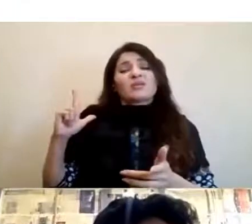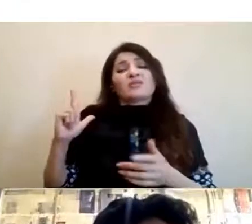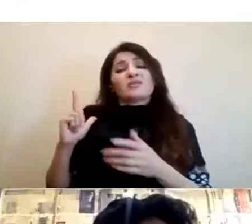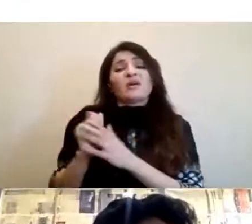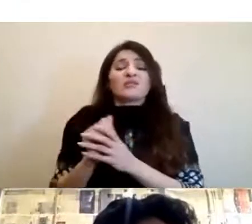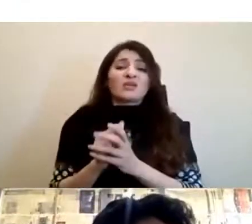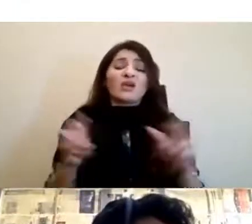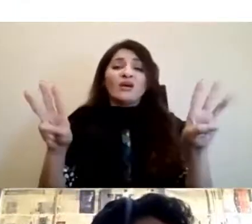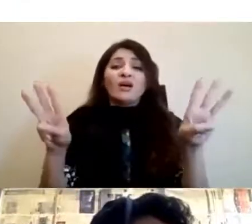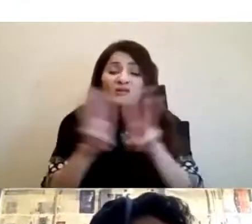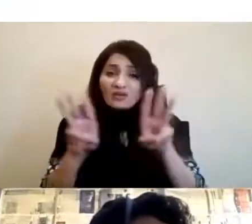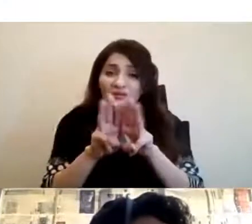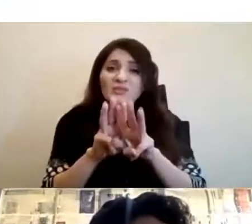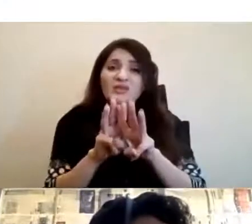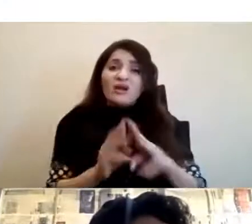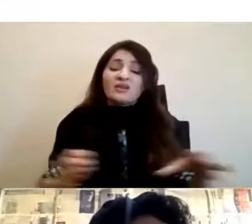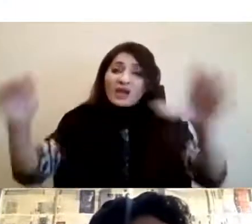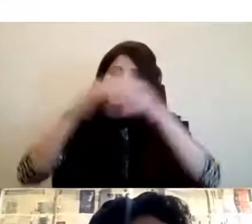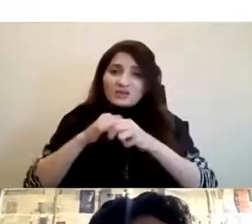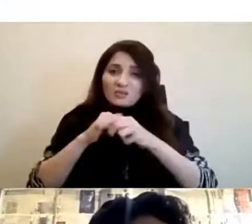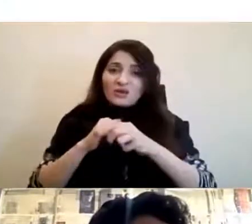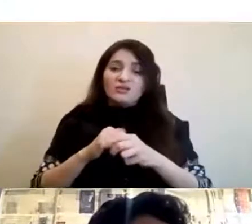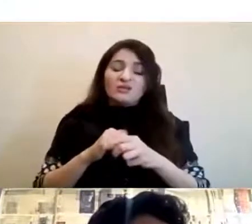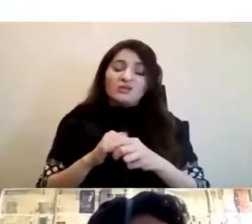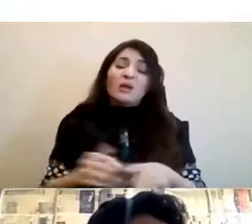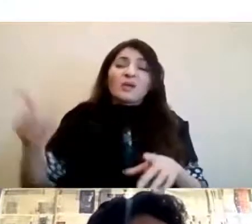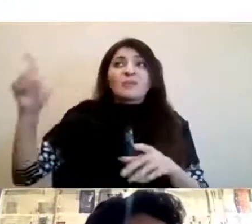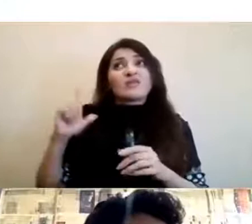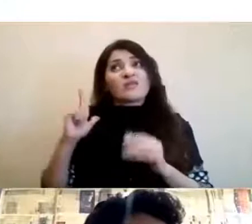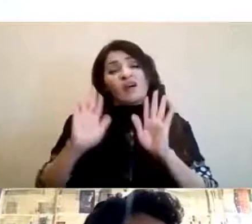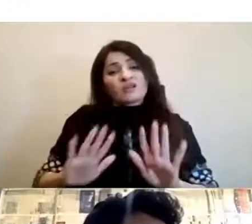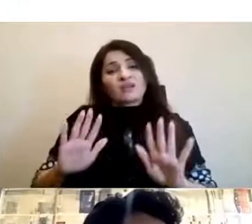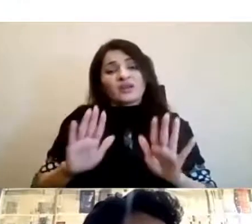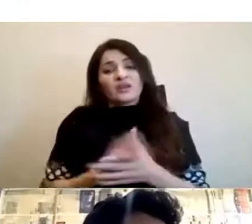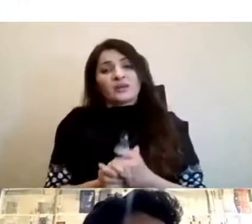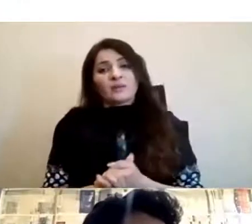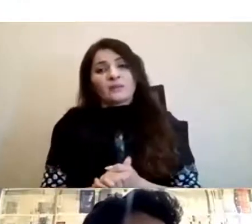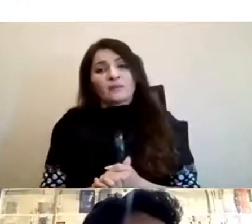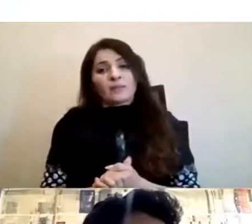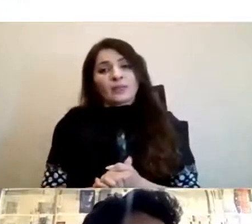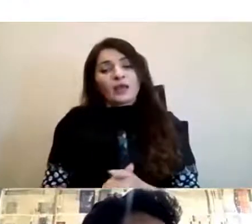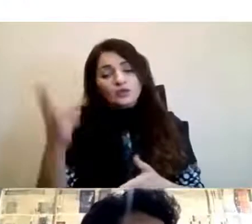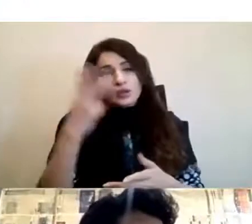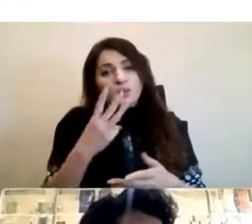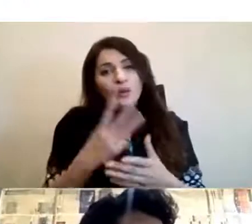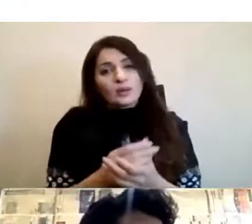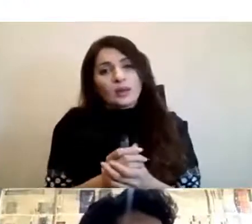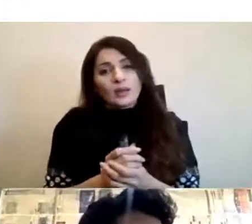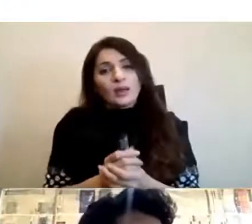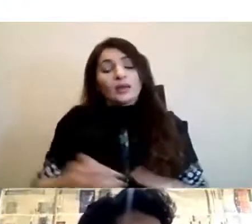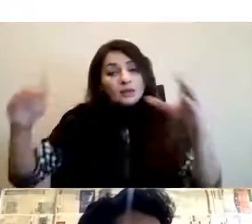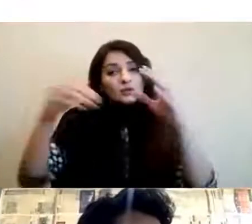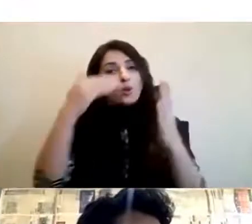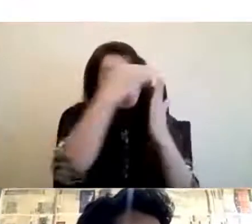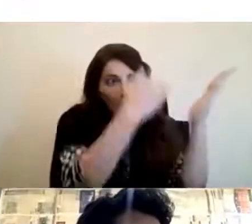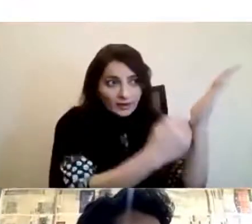mobile accessibility onto it. And that again is a huge barrier. Third one is access to content